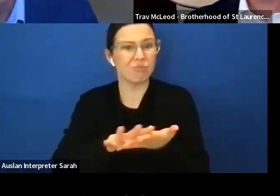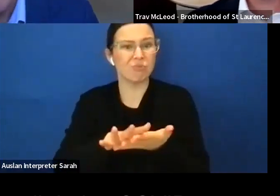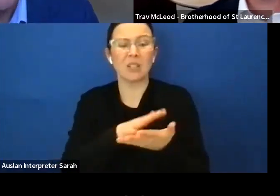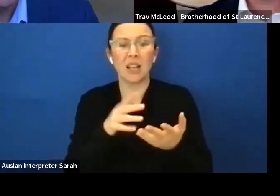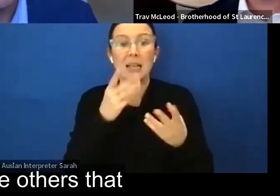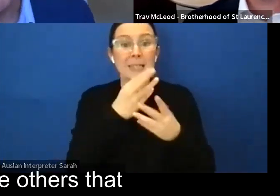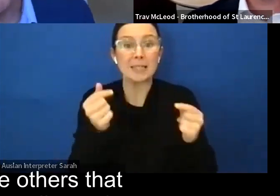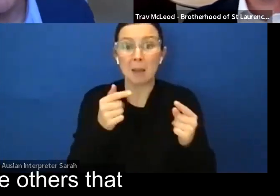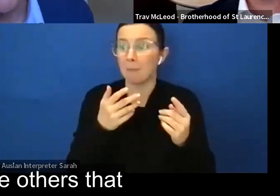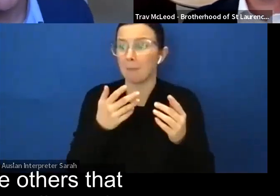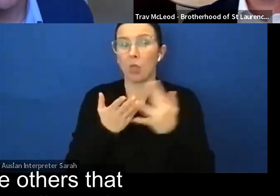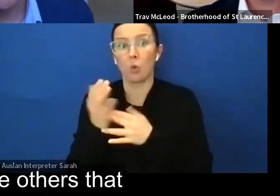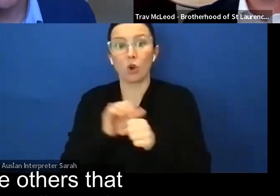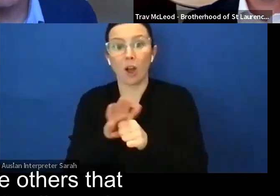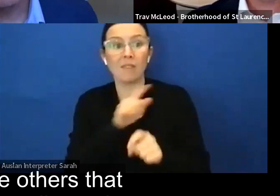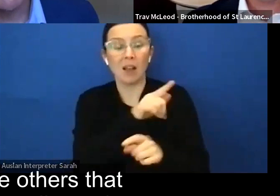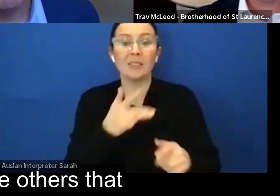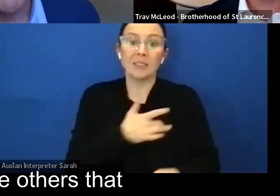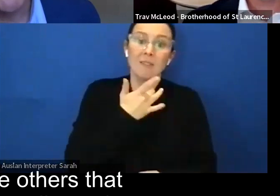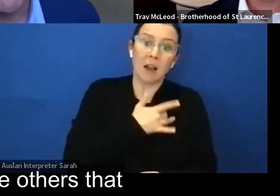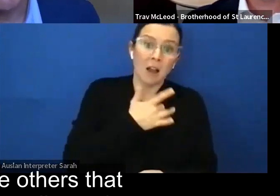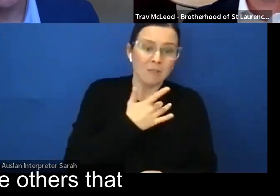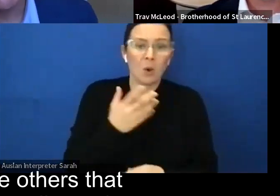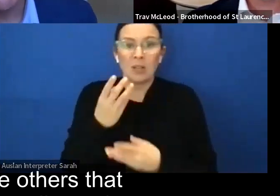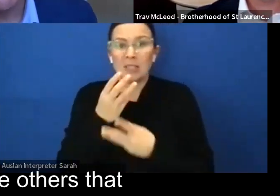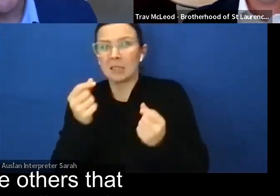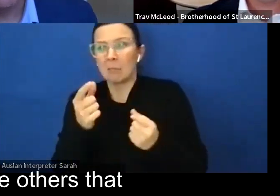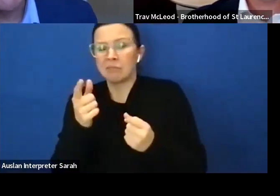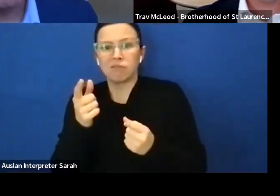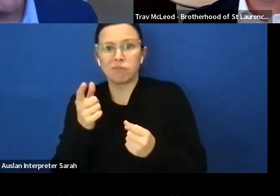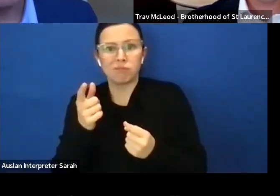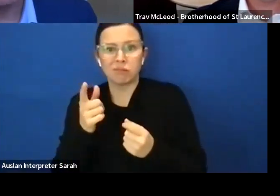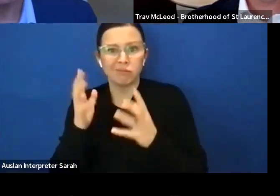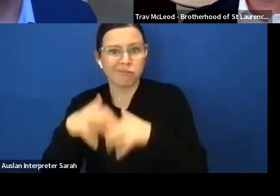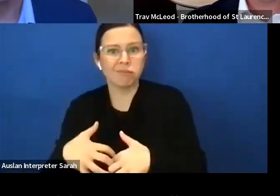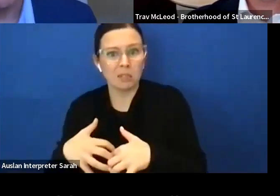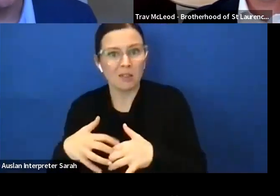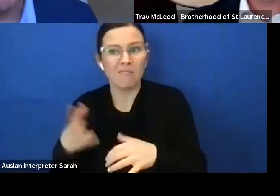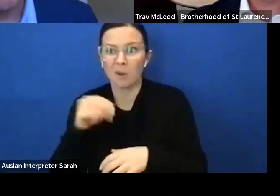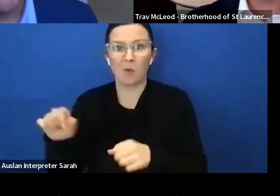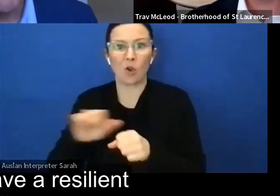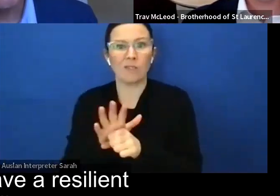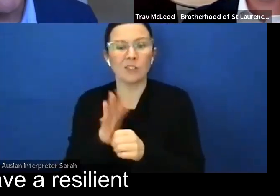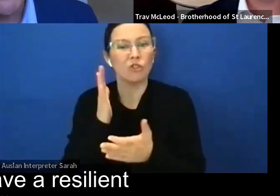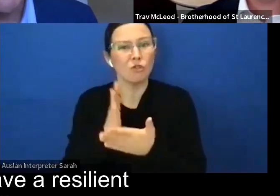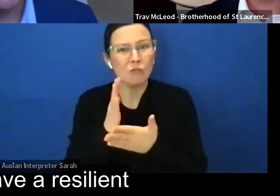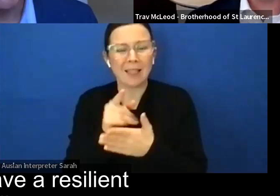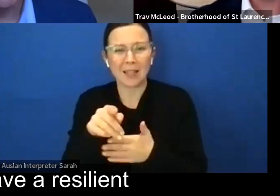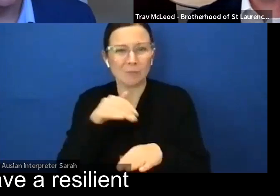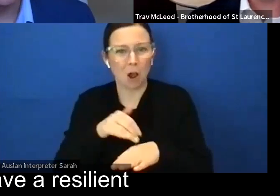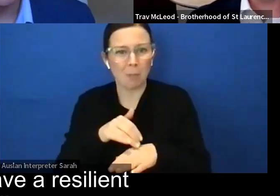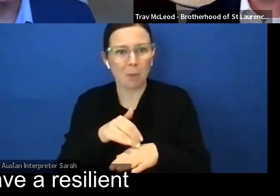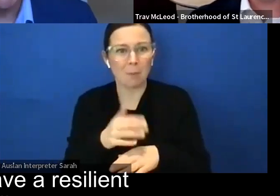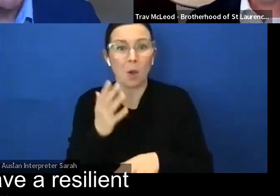really well during COVID, and there are others that really almost collapsed. And that's part of the problem as well. When you have a